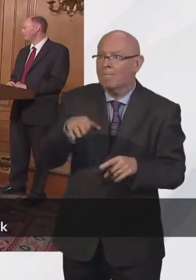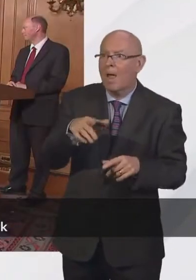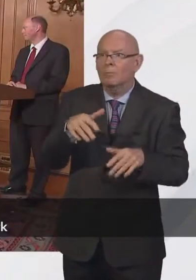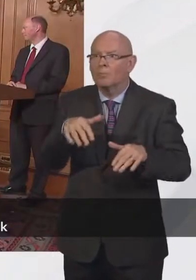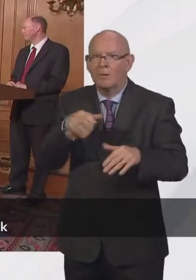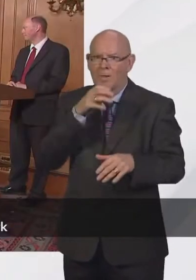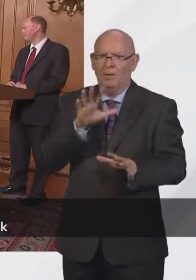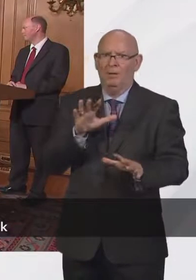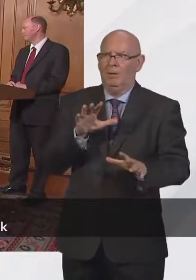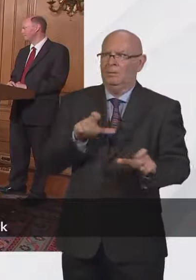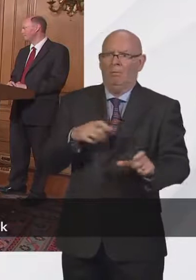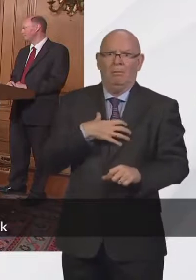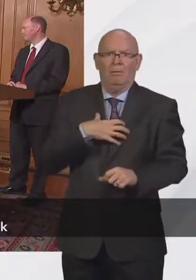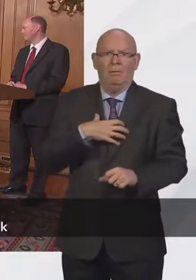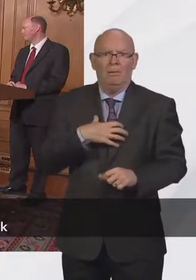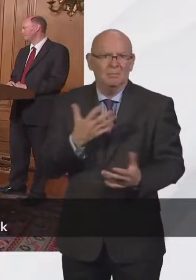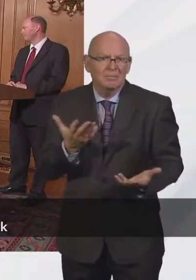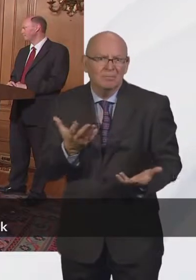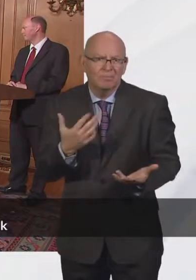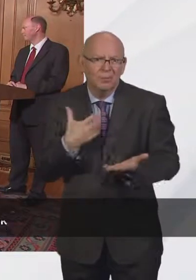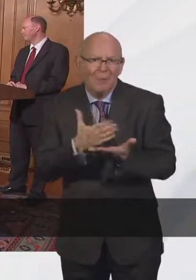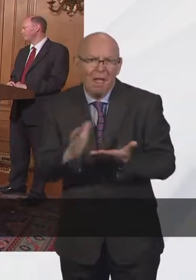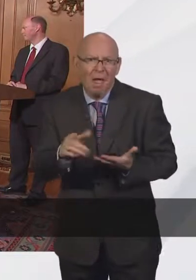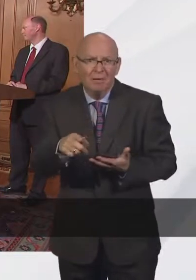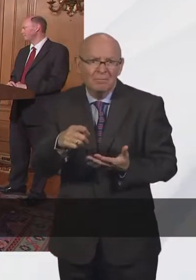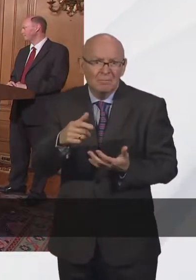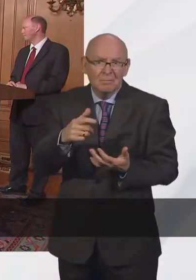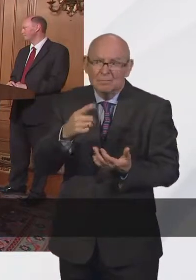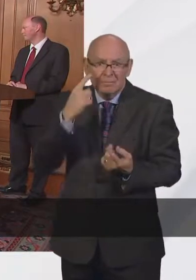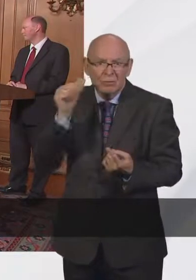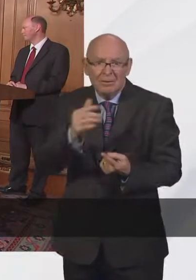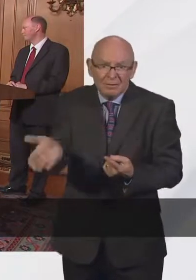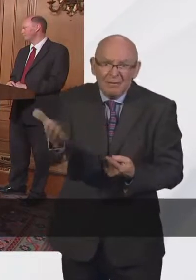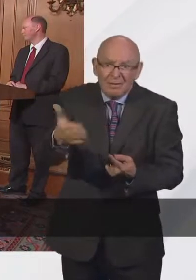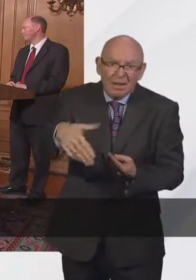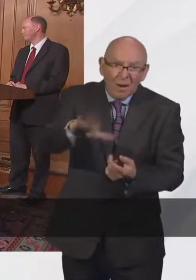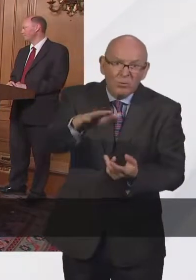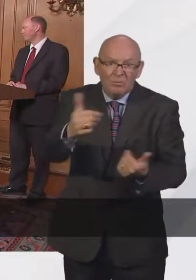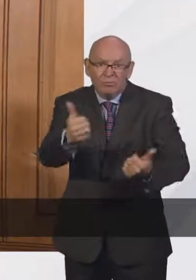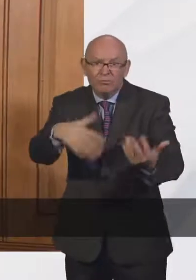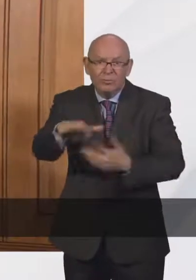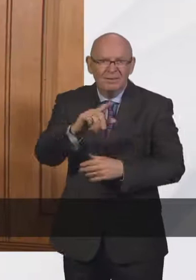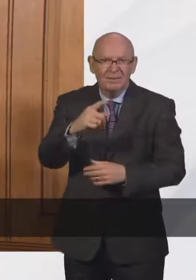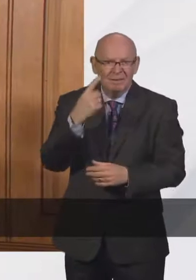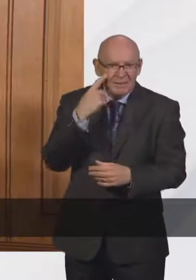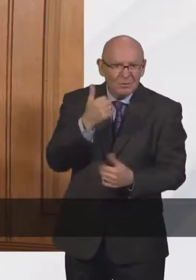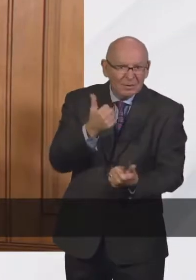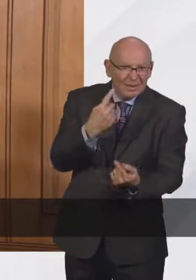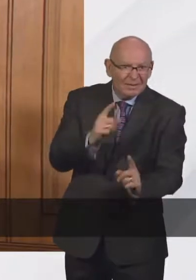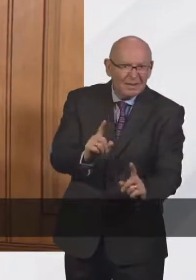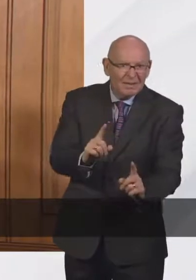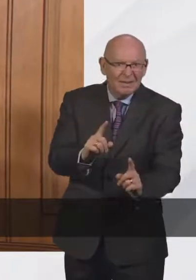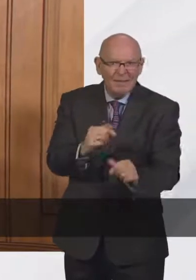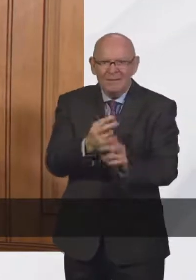Patrick, do you want to go? Yeah, sure. So on the 2-metre, I repeat what I've said, that actually I think you can get to 1 metre